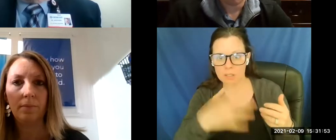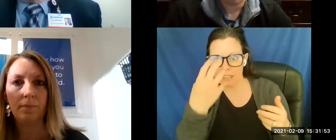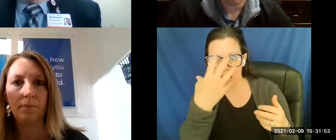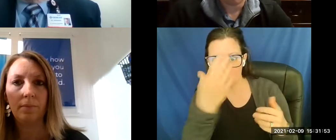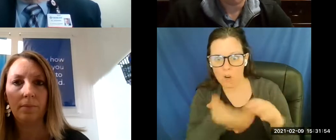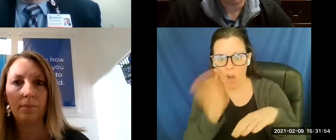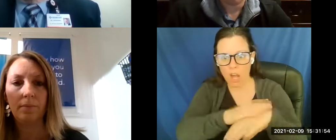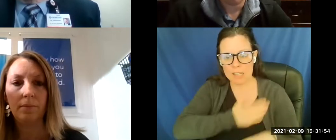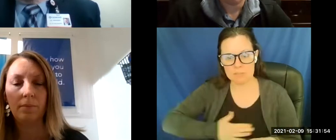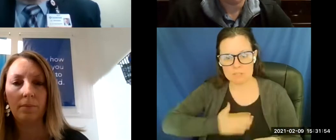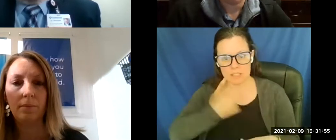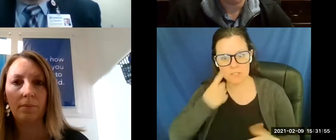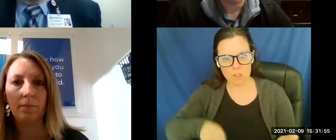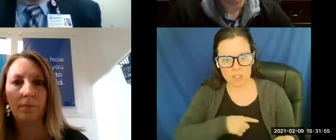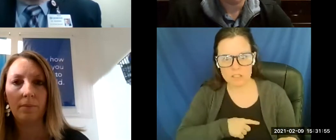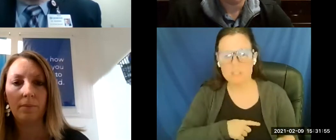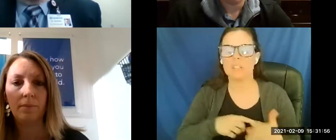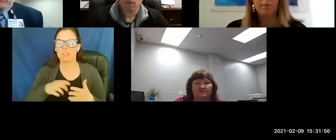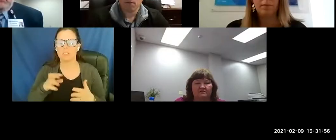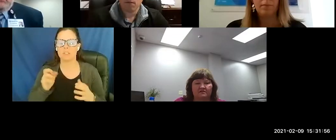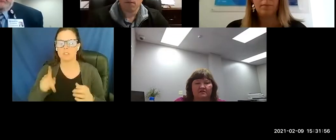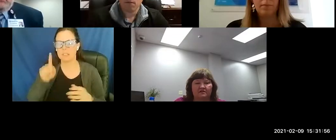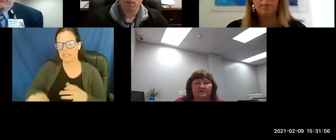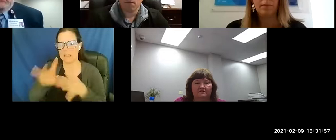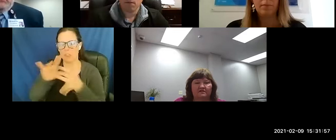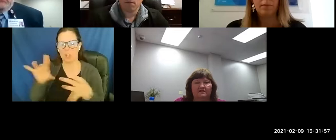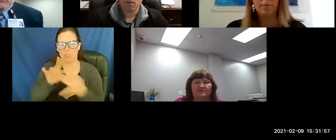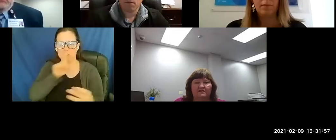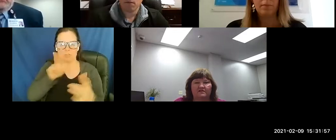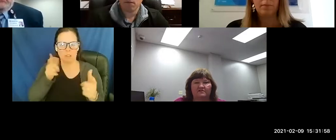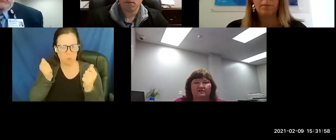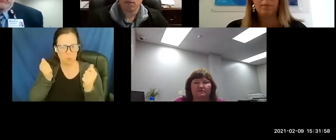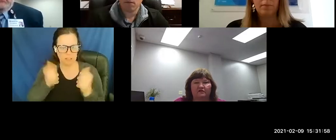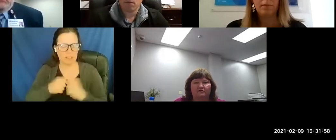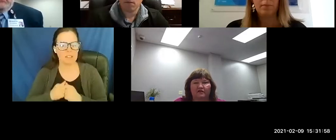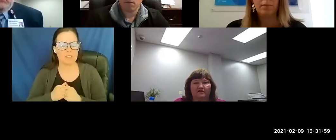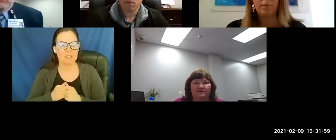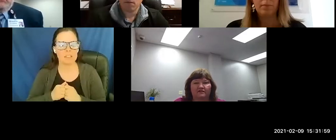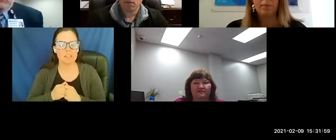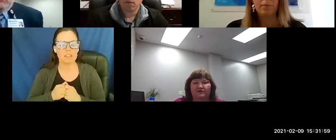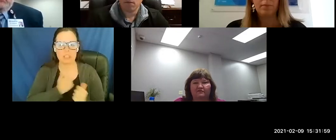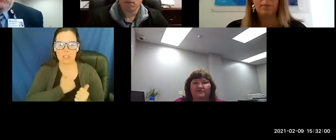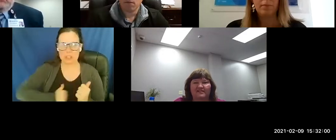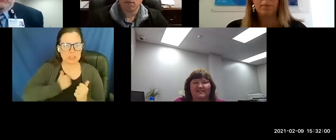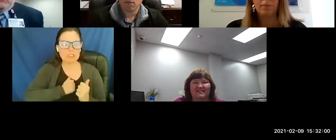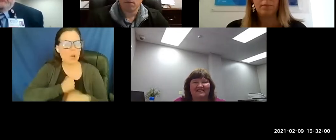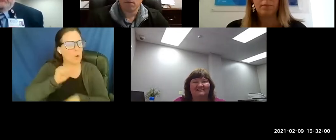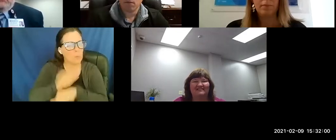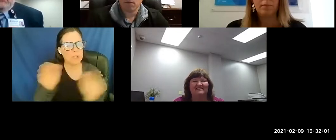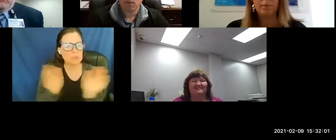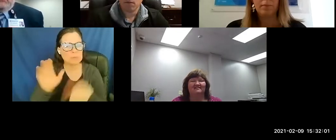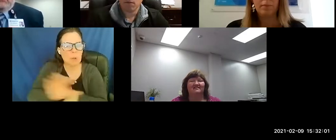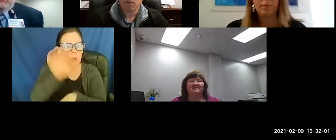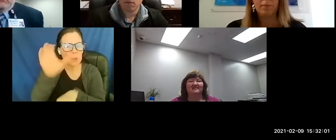you. And then I just need the notes here quick. Sorry, we're working off a little computer today here